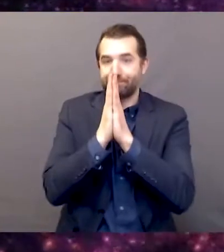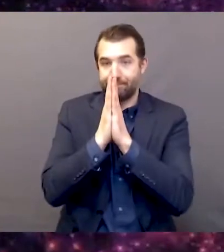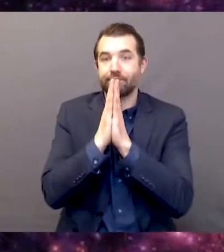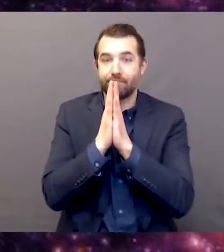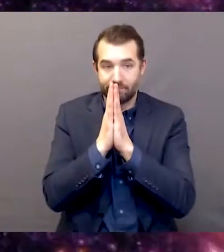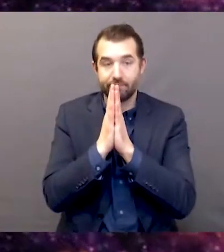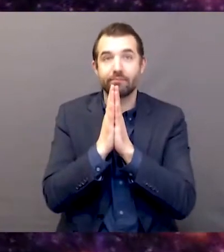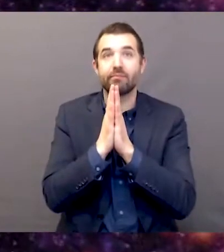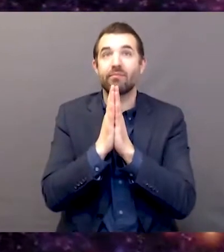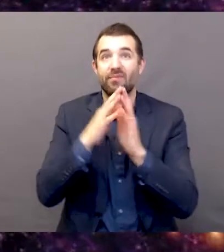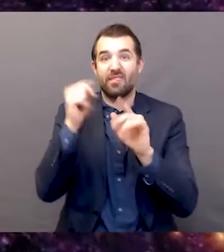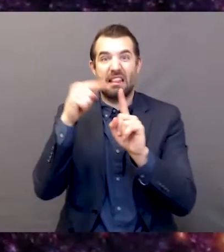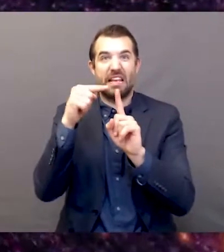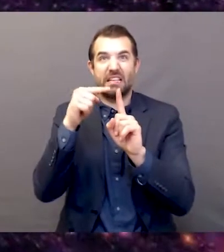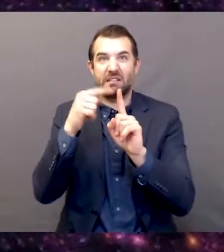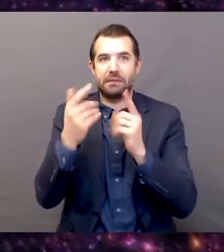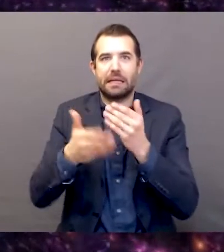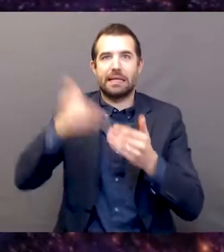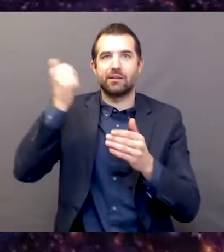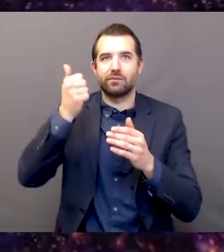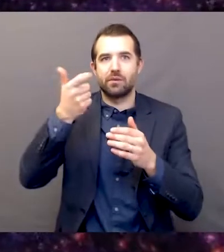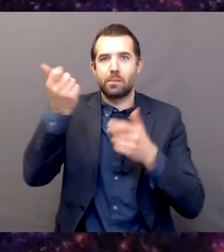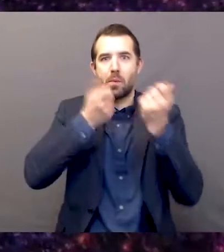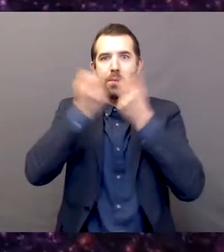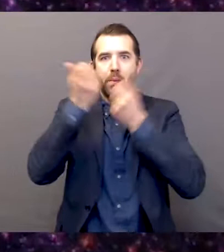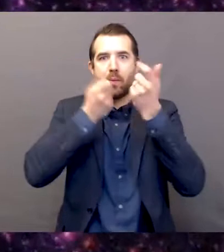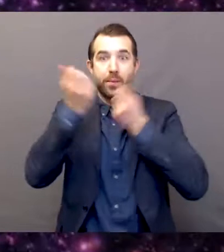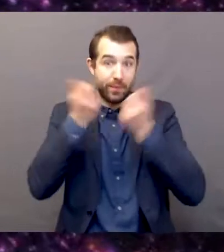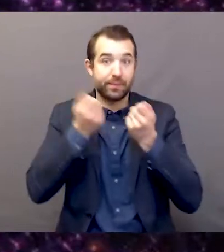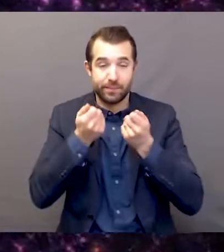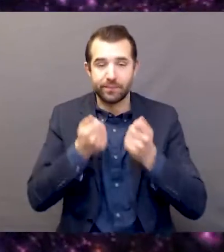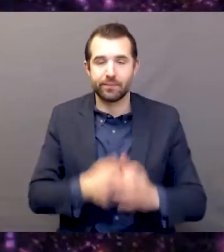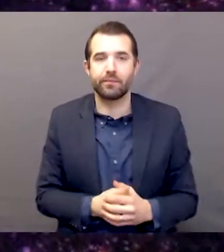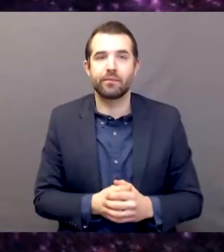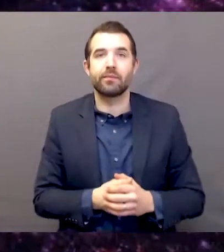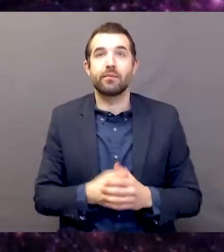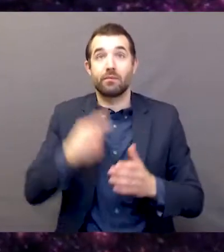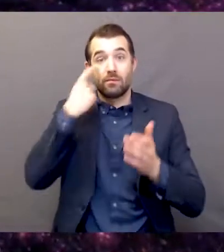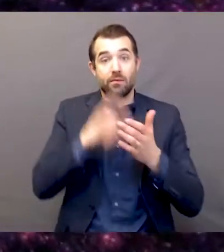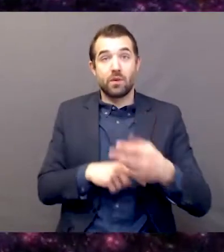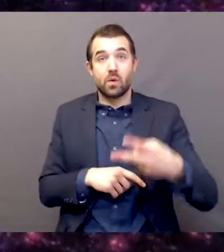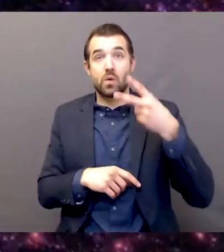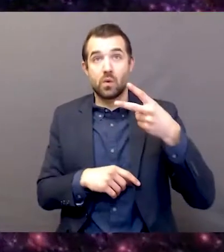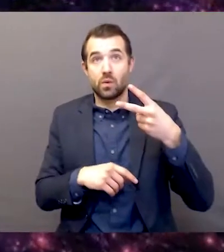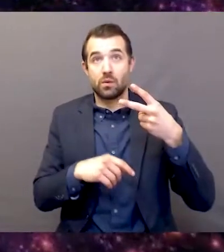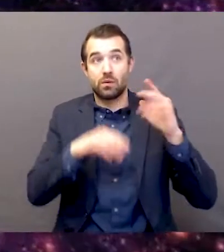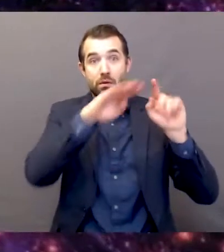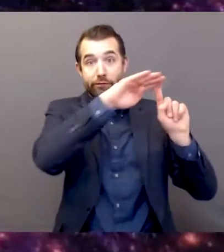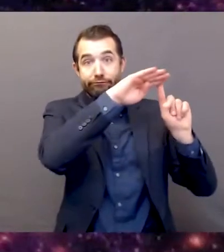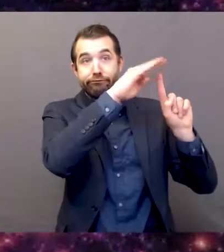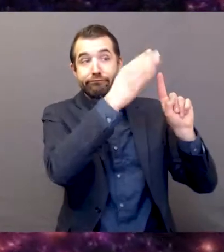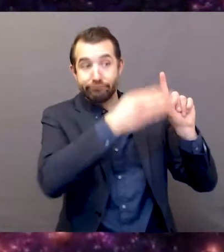gravitational potential wells. Like this is a little of a well. You can see a well here and a deeper well over here.